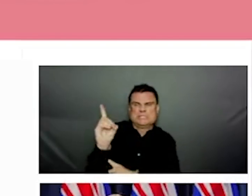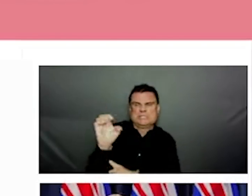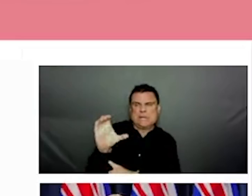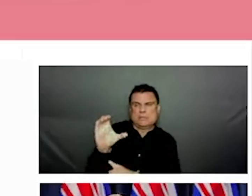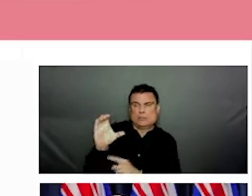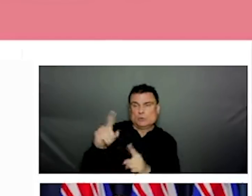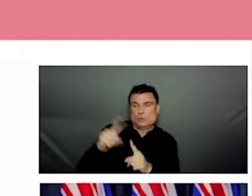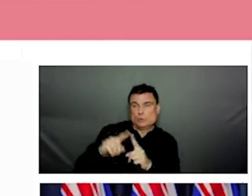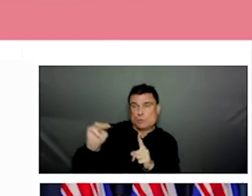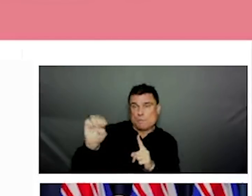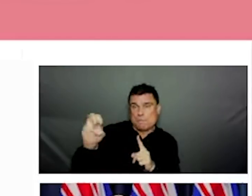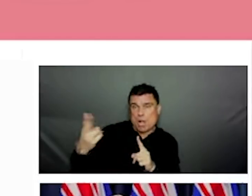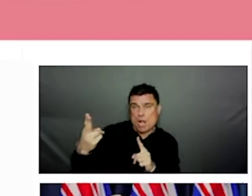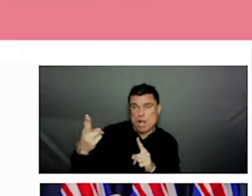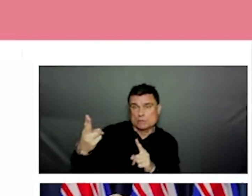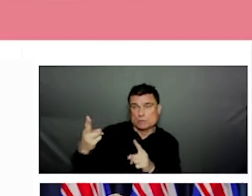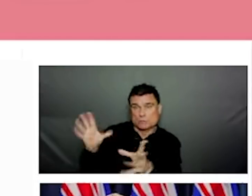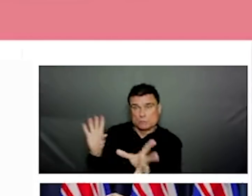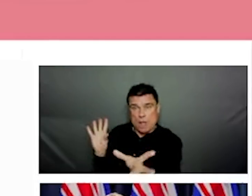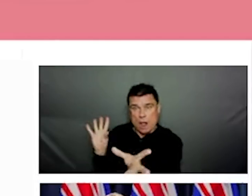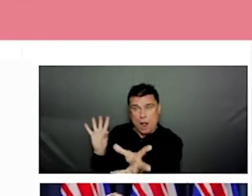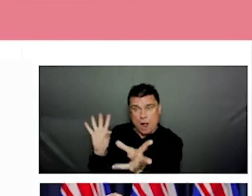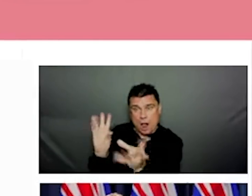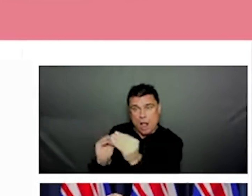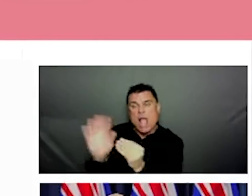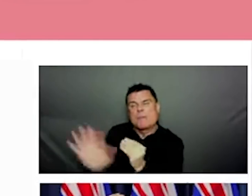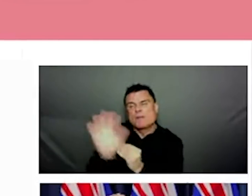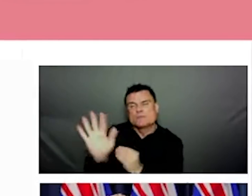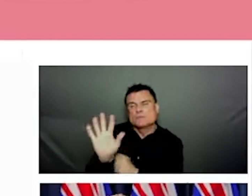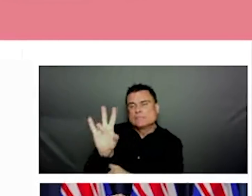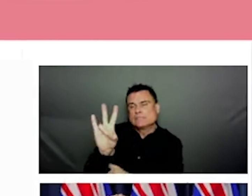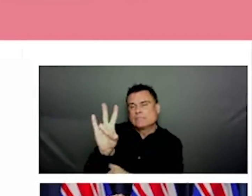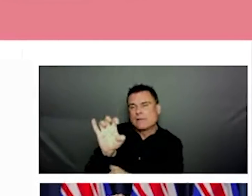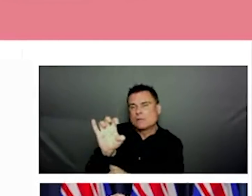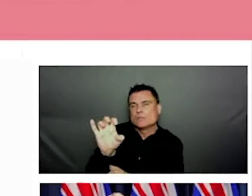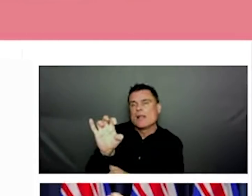792,000 doses. And our plan is to provide at least